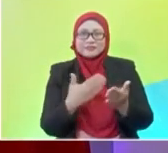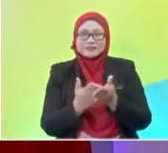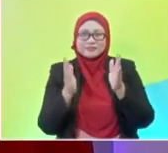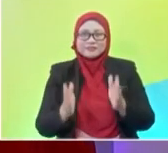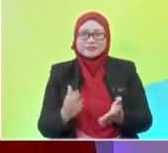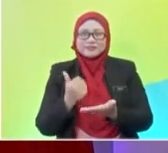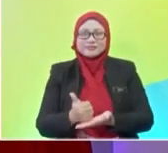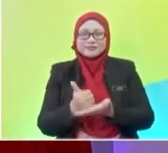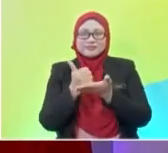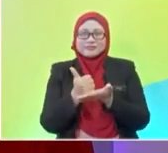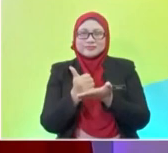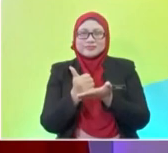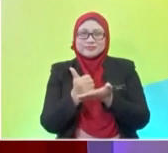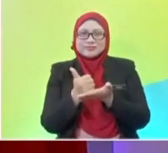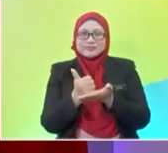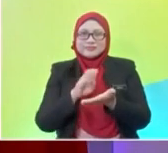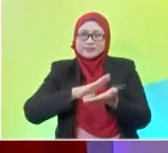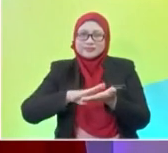to clean up